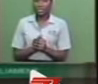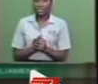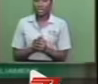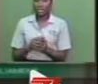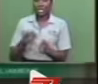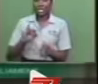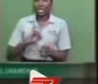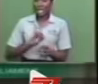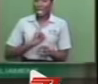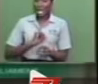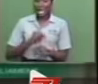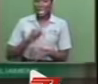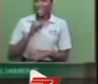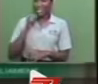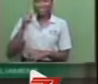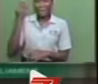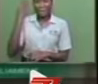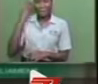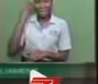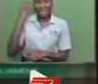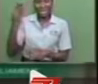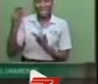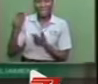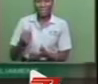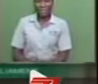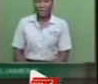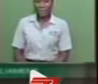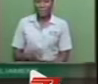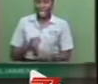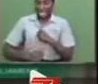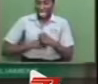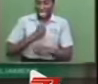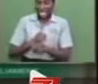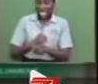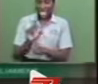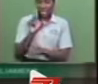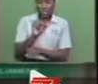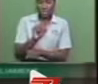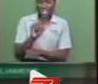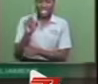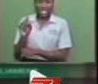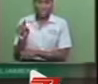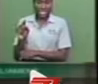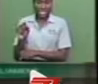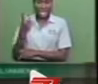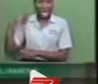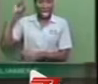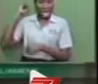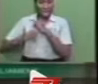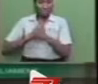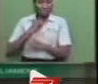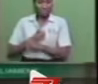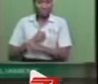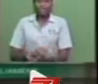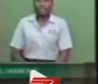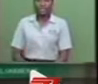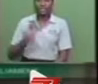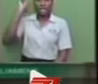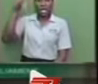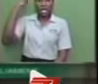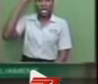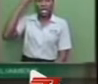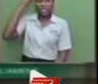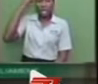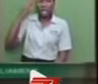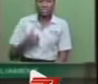take them seriously on that. In 2020, the government for decades has talked about how important it is